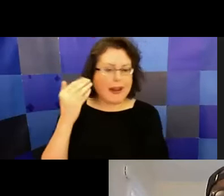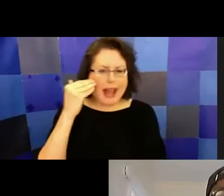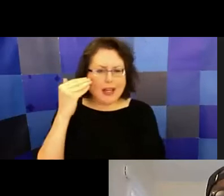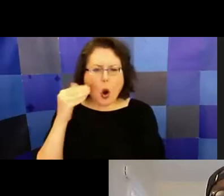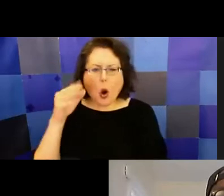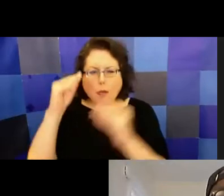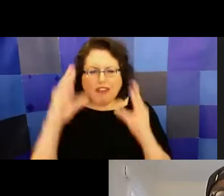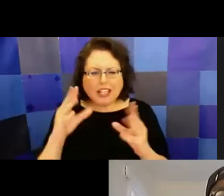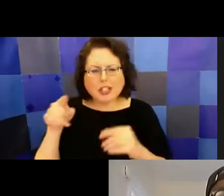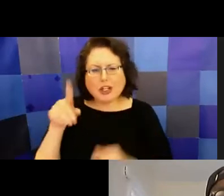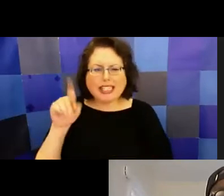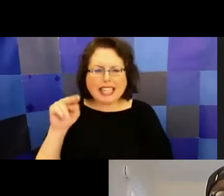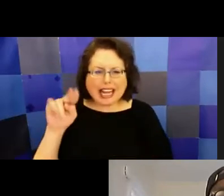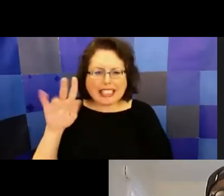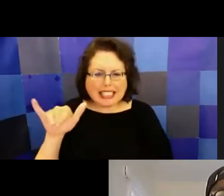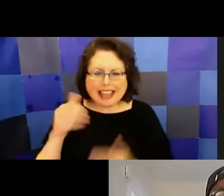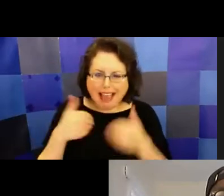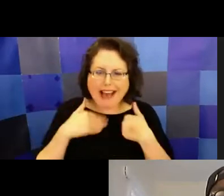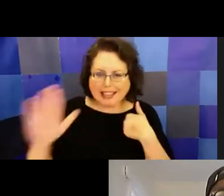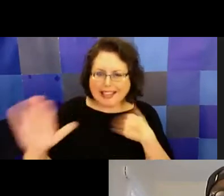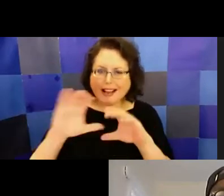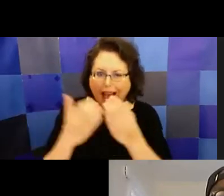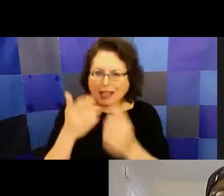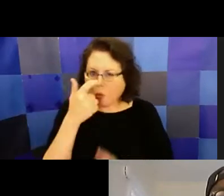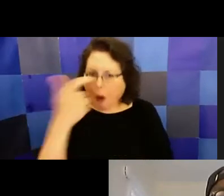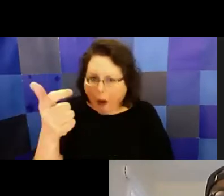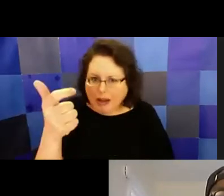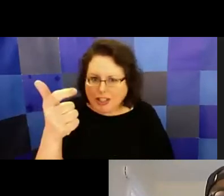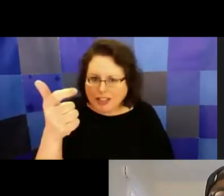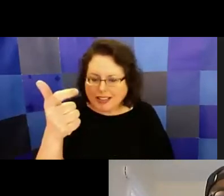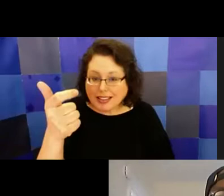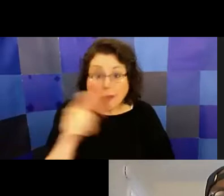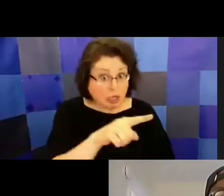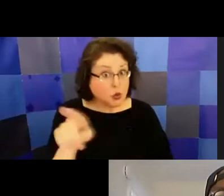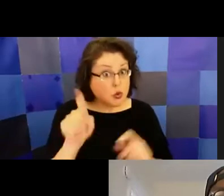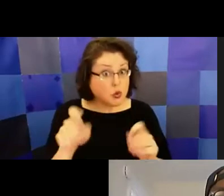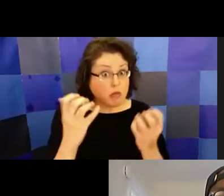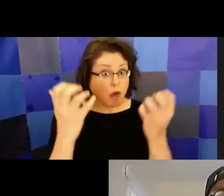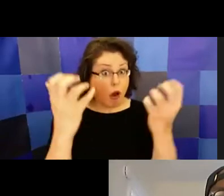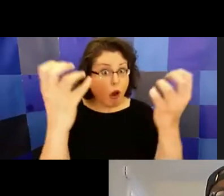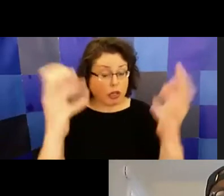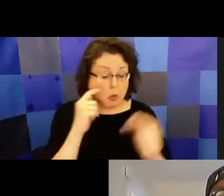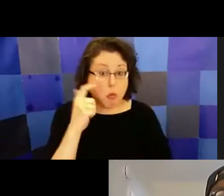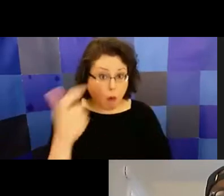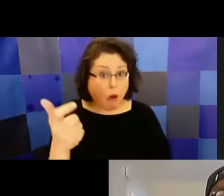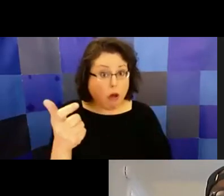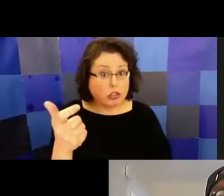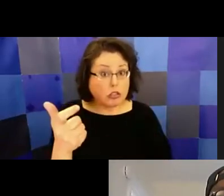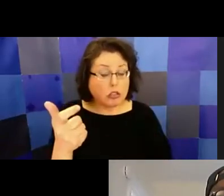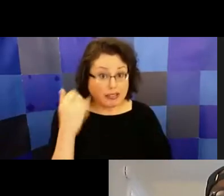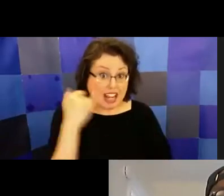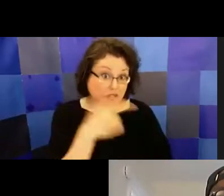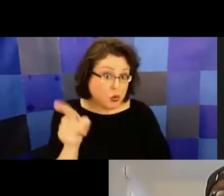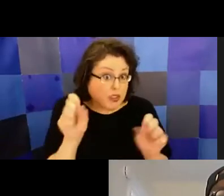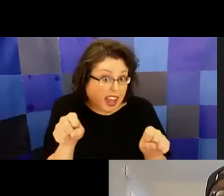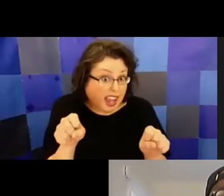Dancy has some of his classes watch it, but you all in the audience should check it out in its entirety if you can, and